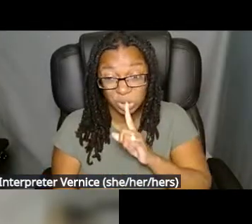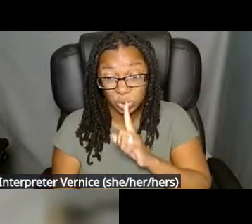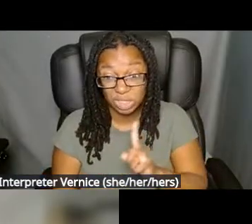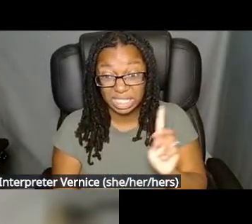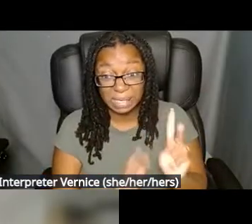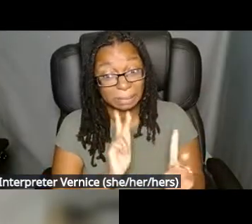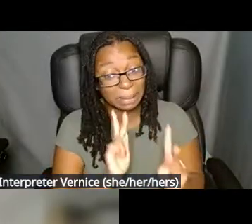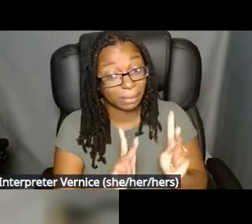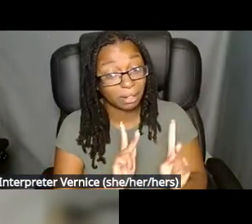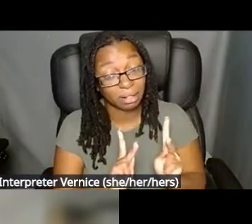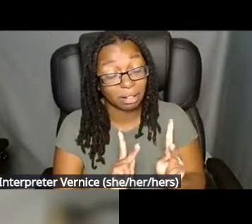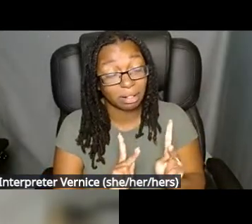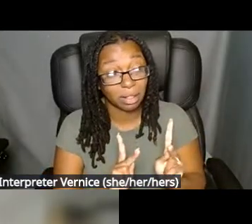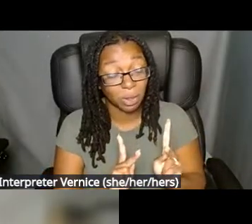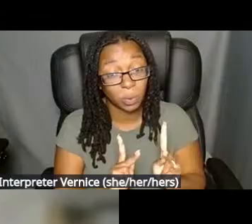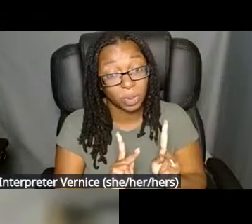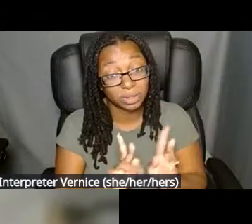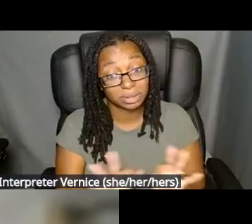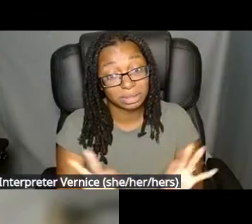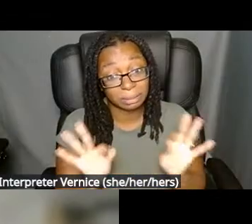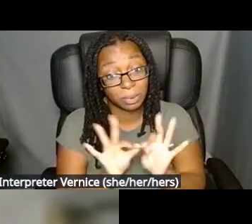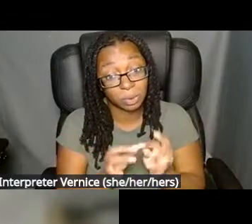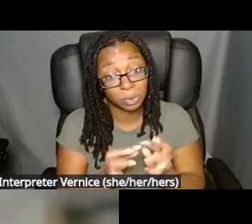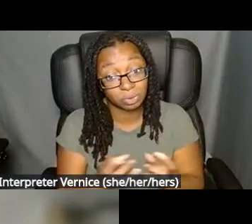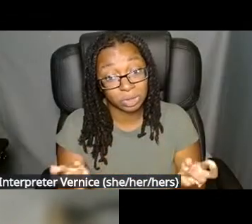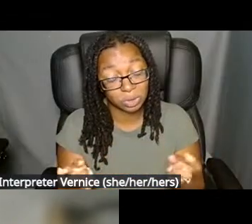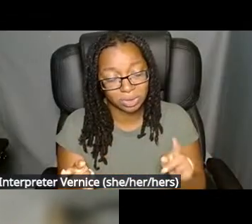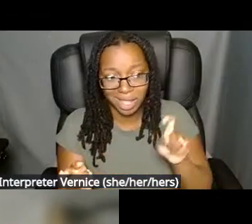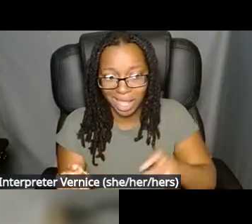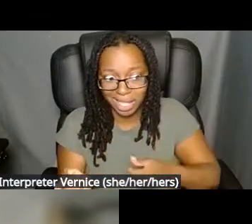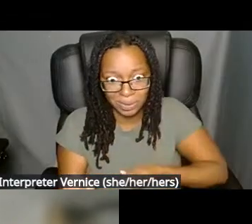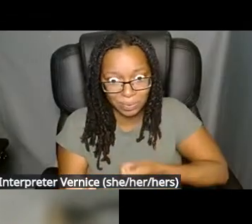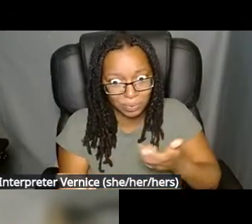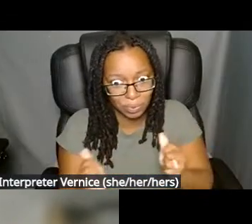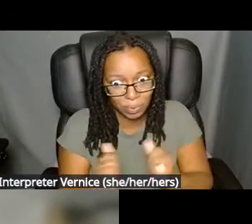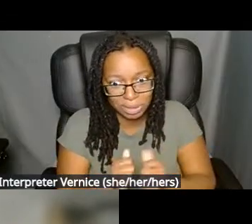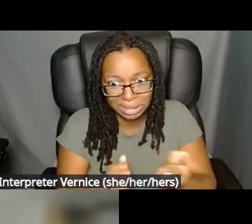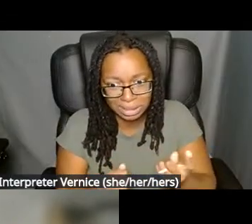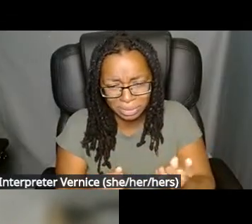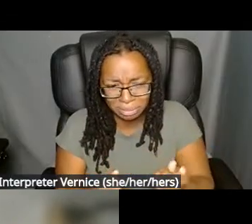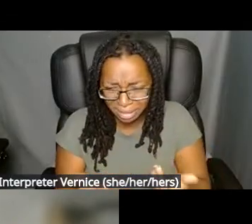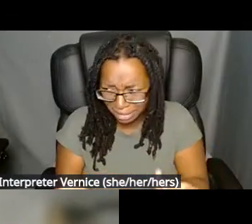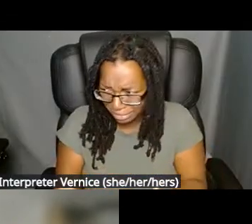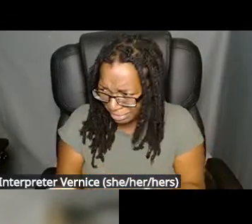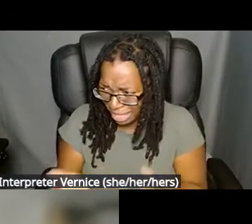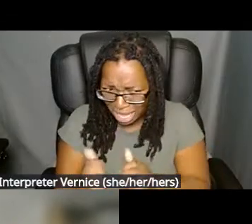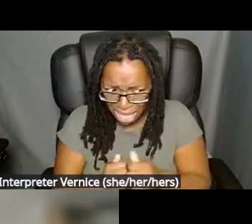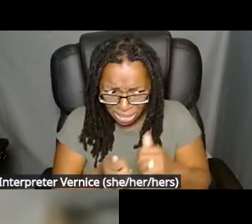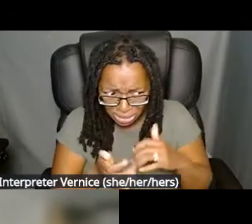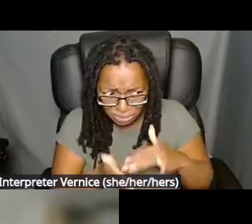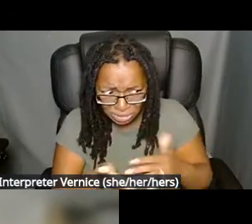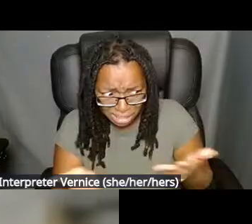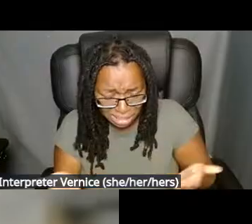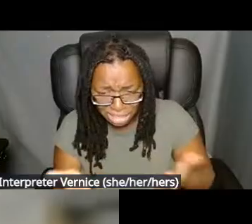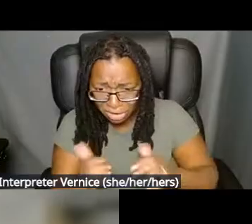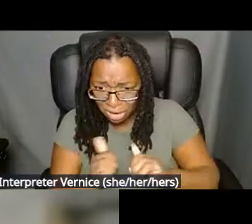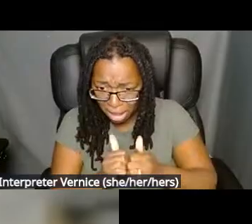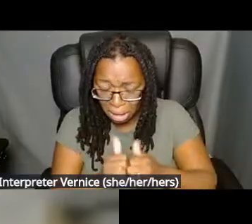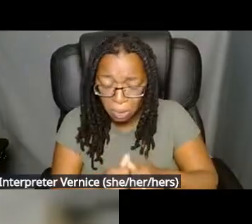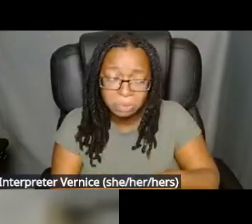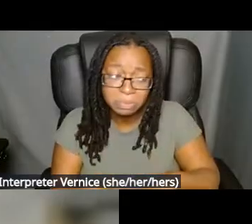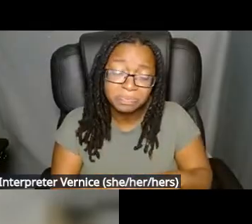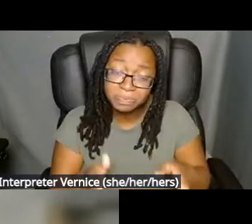key resources to me. Back, I had to like talk to someone. How do you guys actually study here? You know, Someone actually helped.